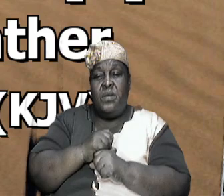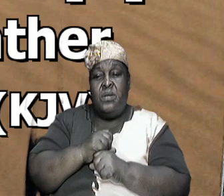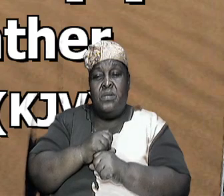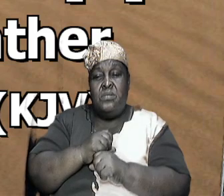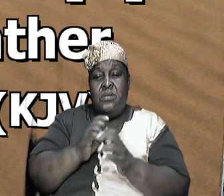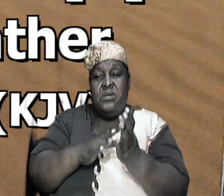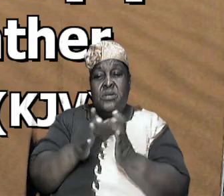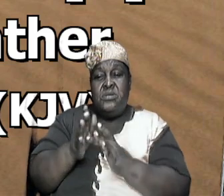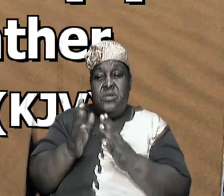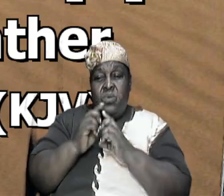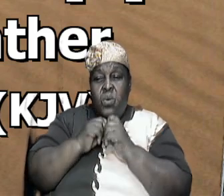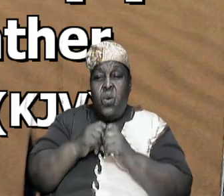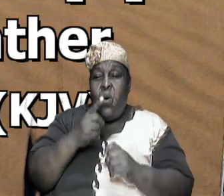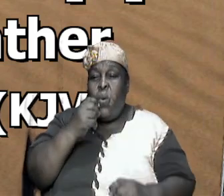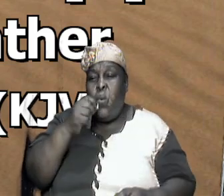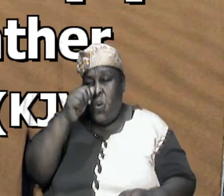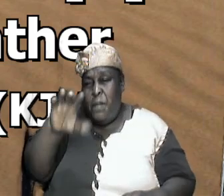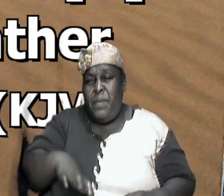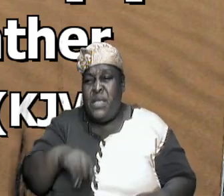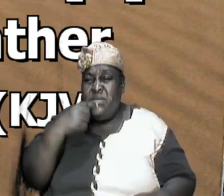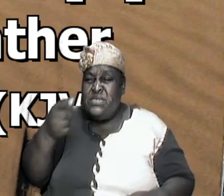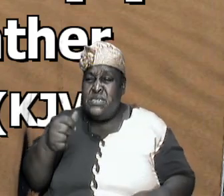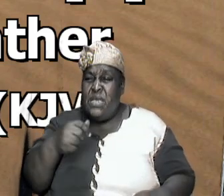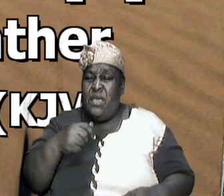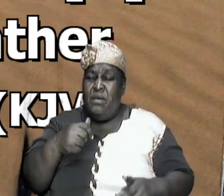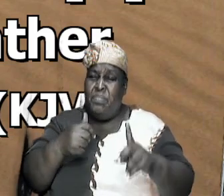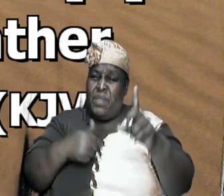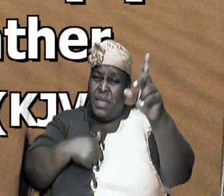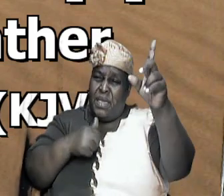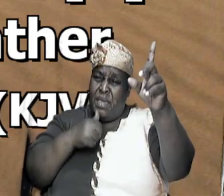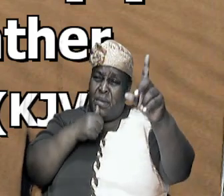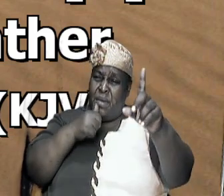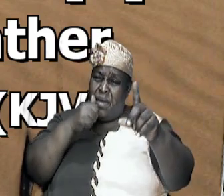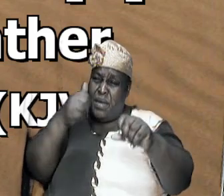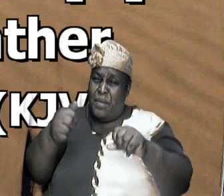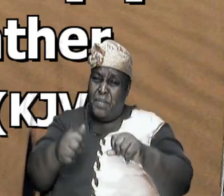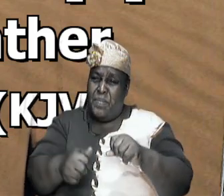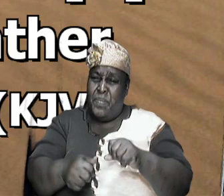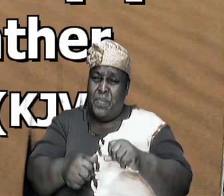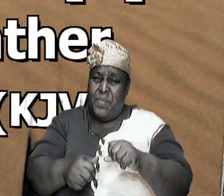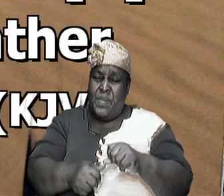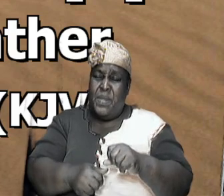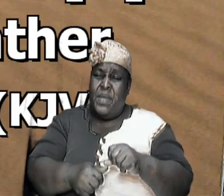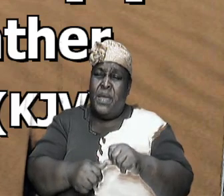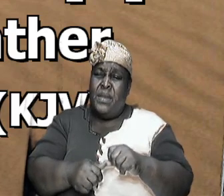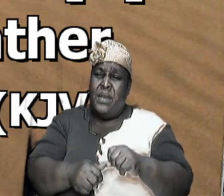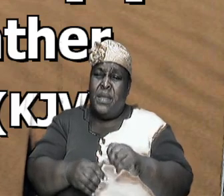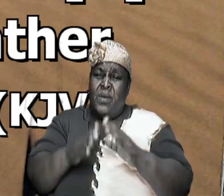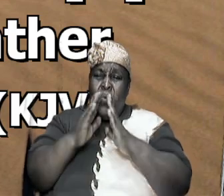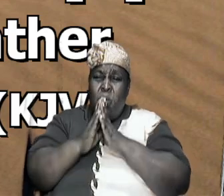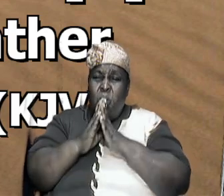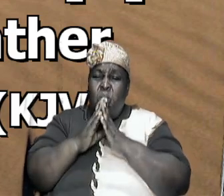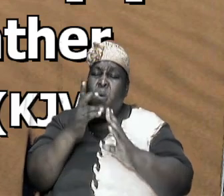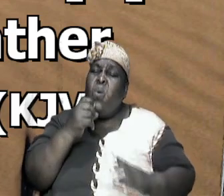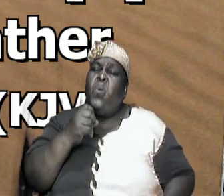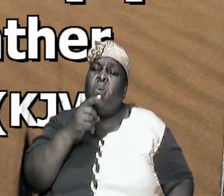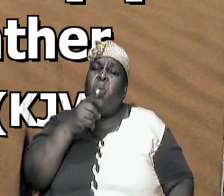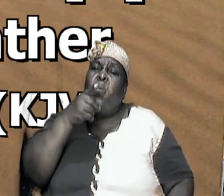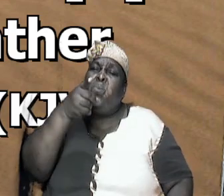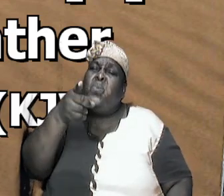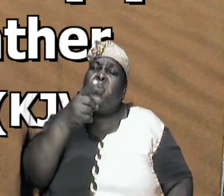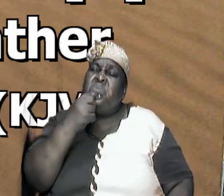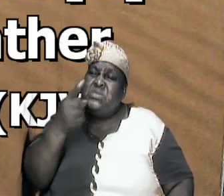who do men say that I am? And he, you know, persons responded, and then he asked, but who do you say that I